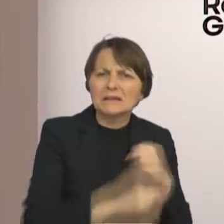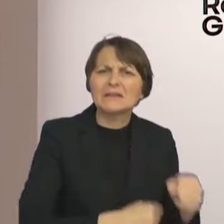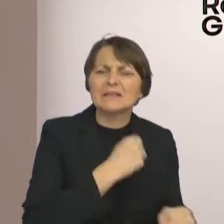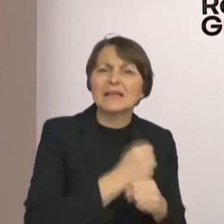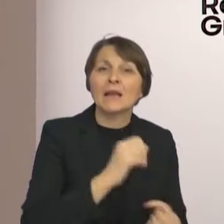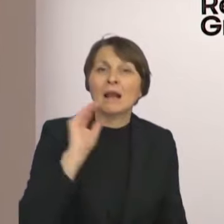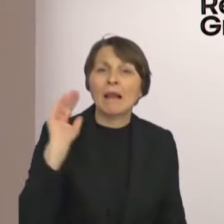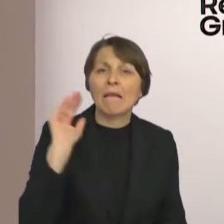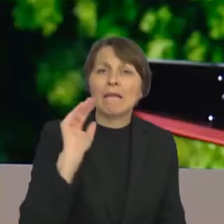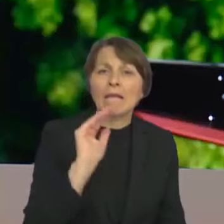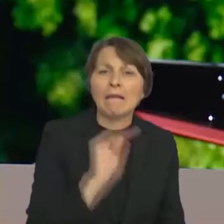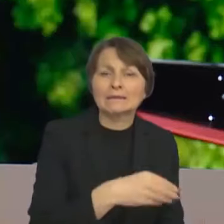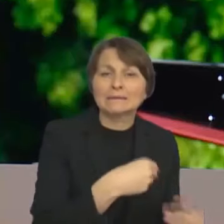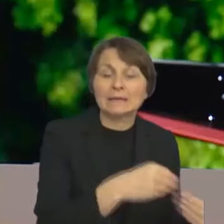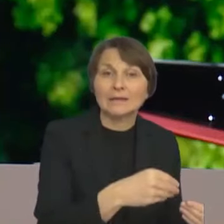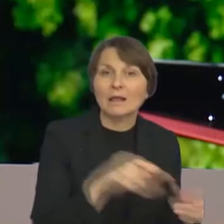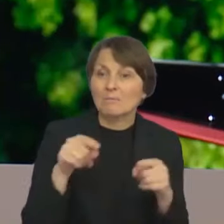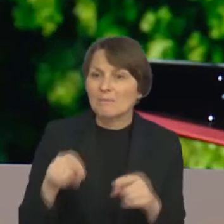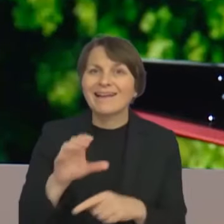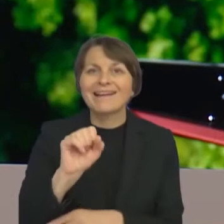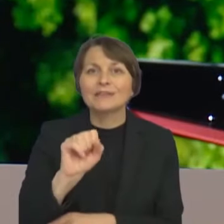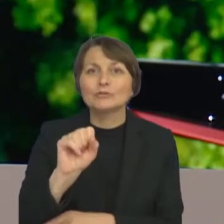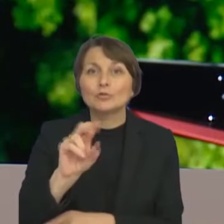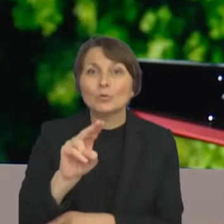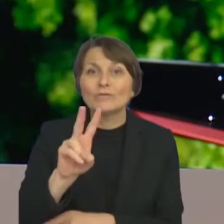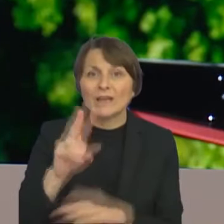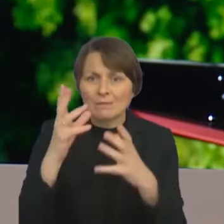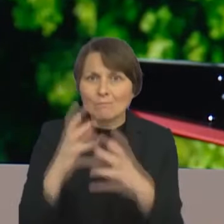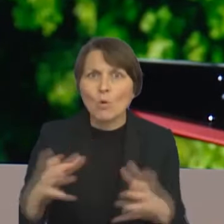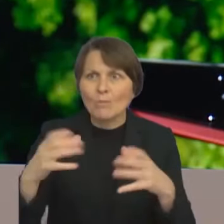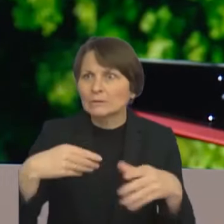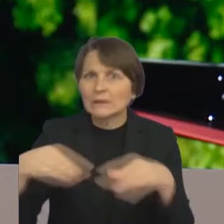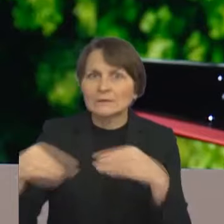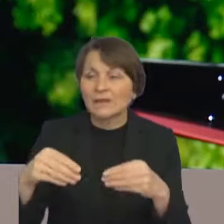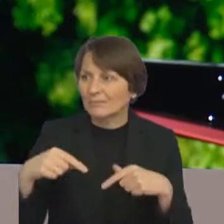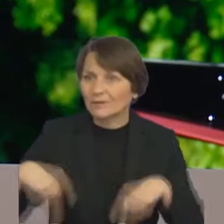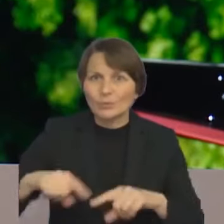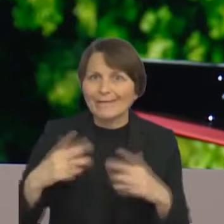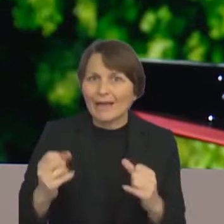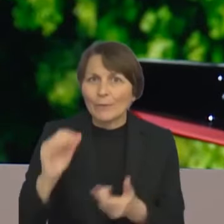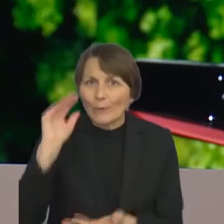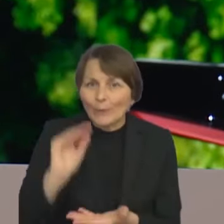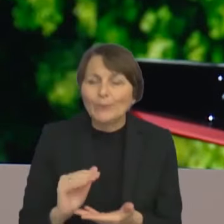very competitive in SUVs. And that is why, with Lawrence, with Gilles, with the whole team,